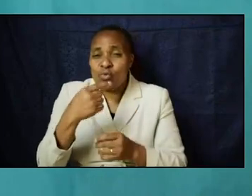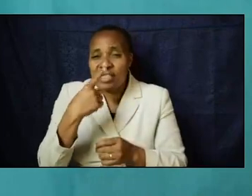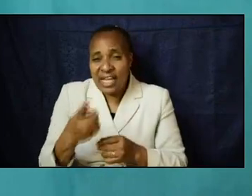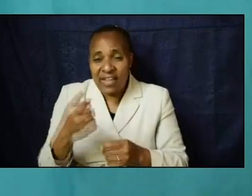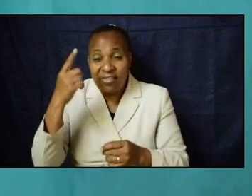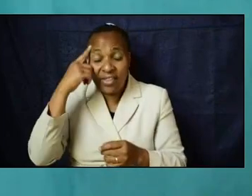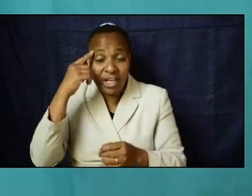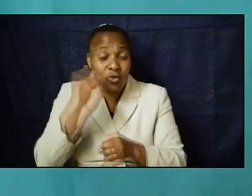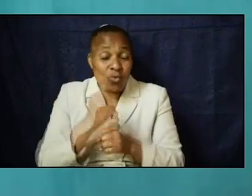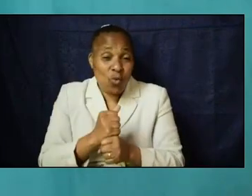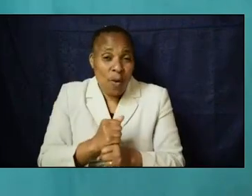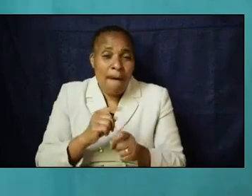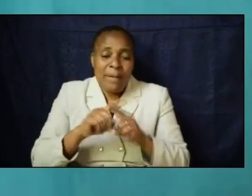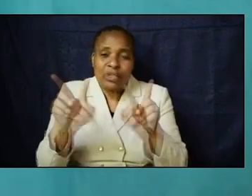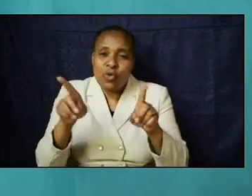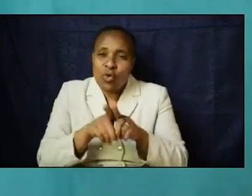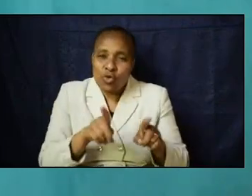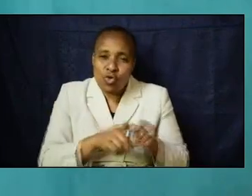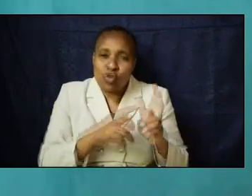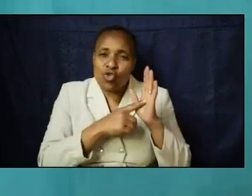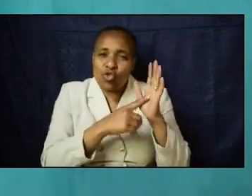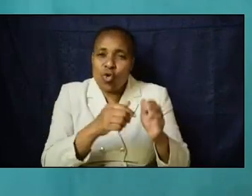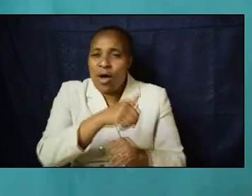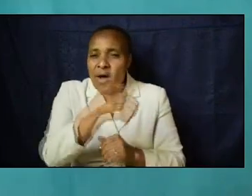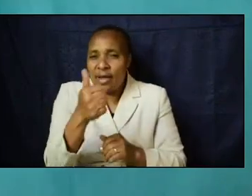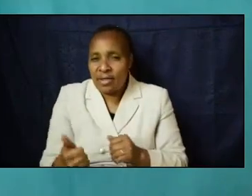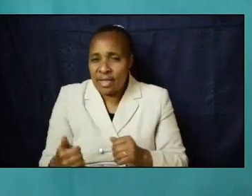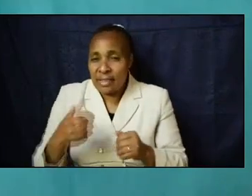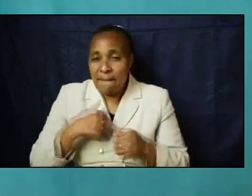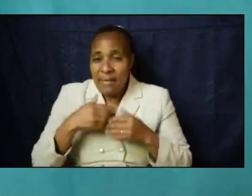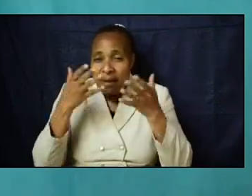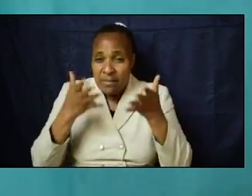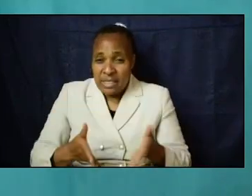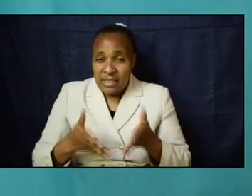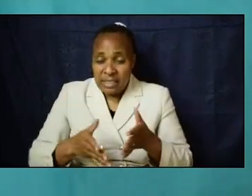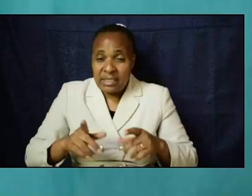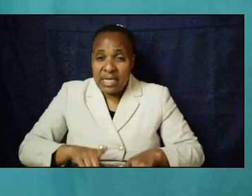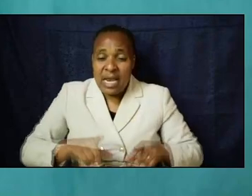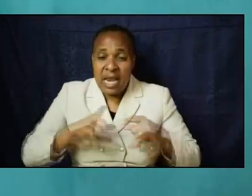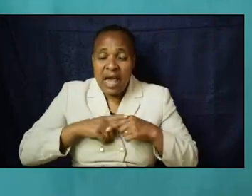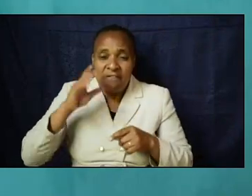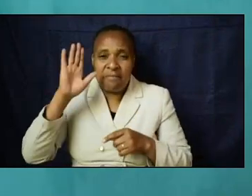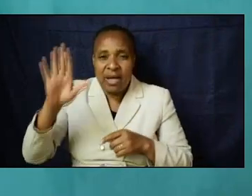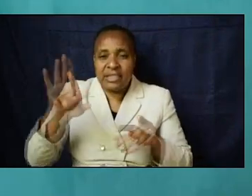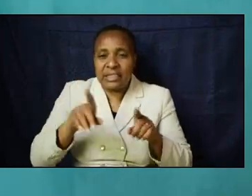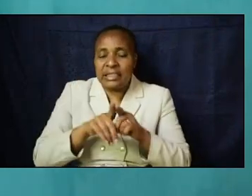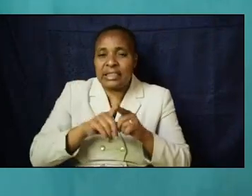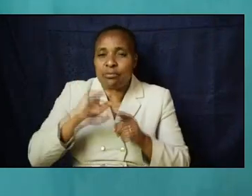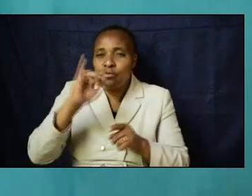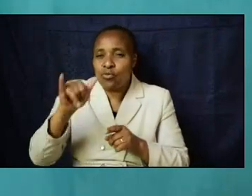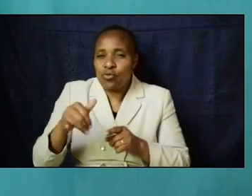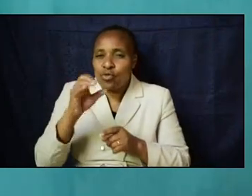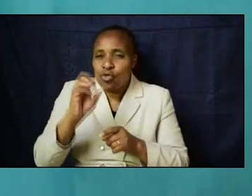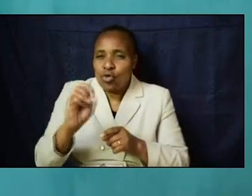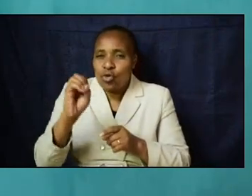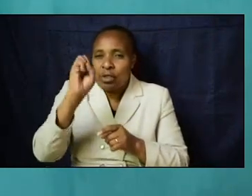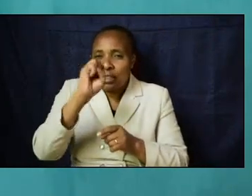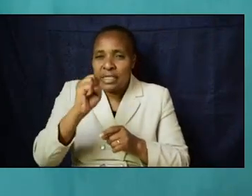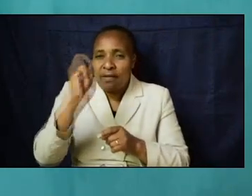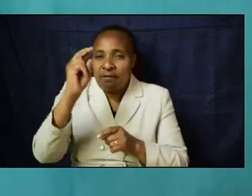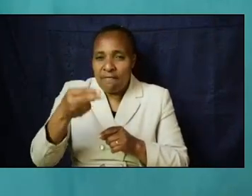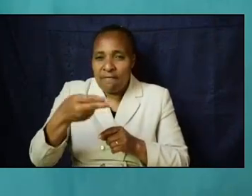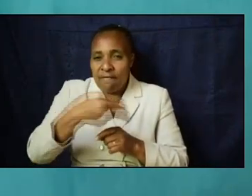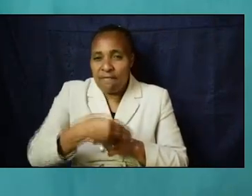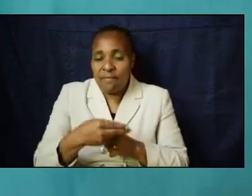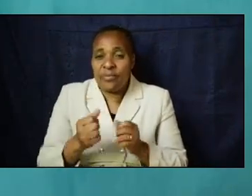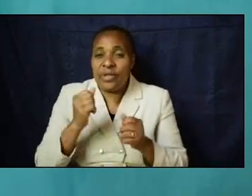you're doing, you also have to show others that I am present in your life, just like Joseph did. So over and above